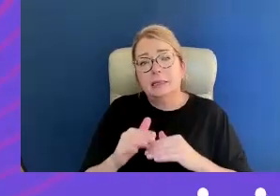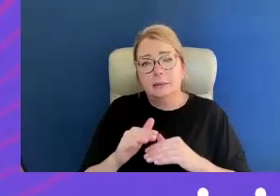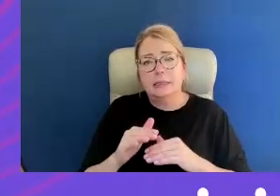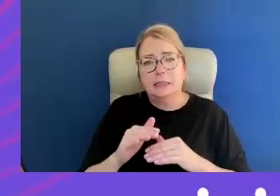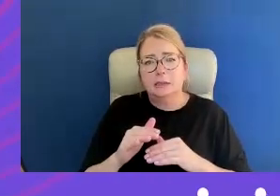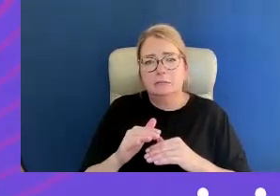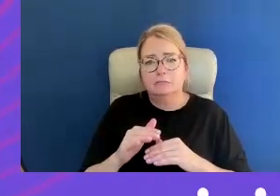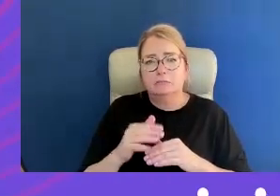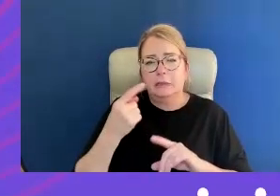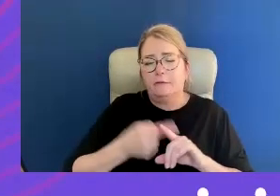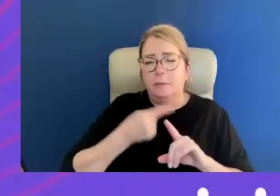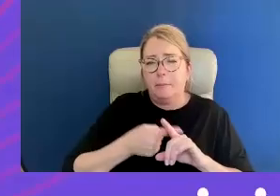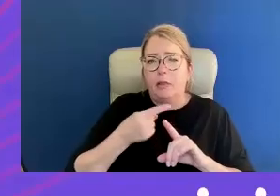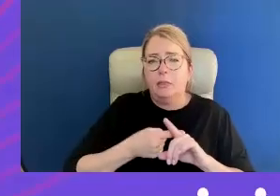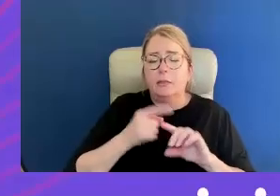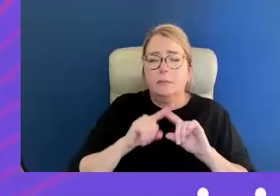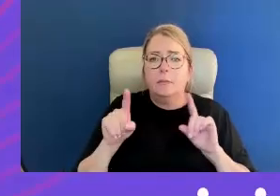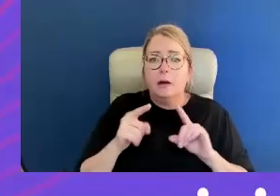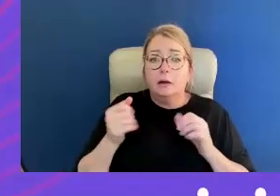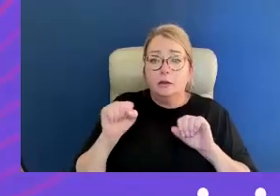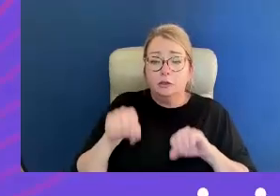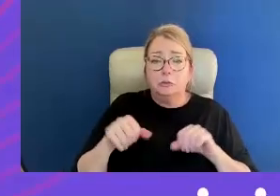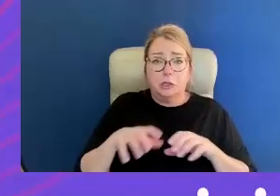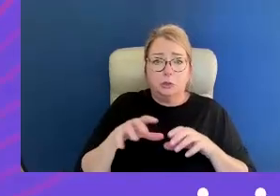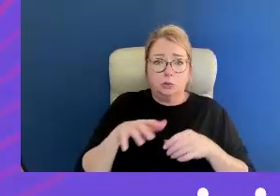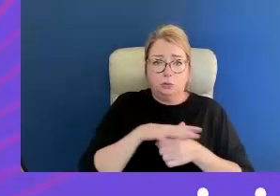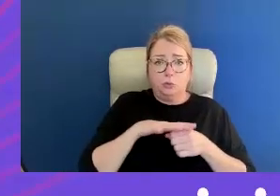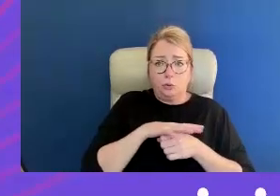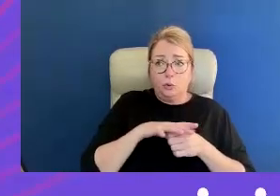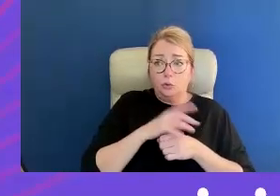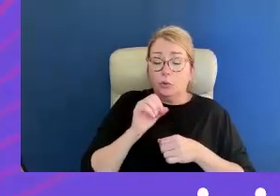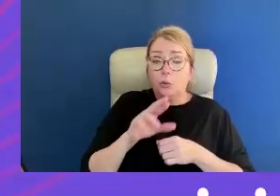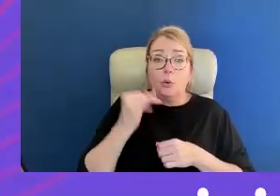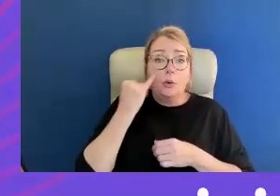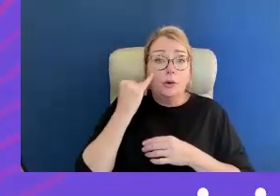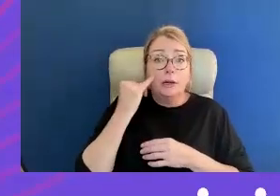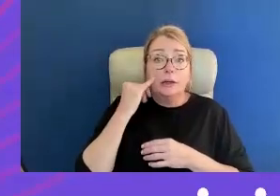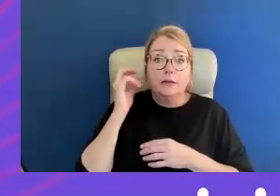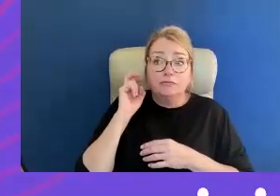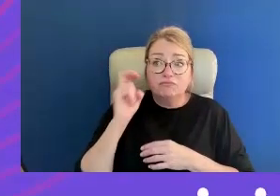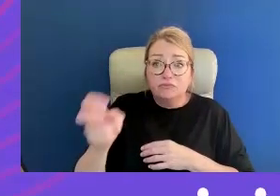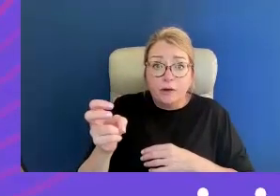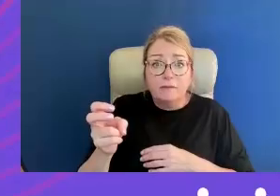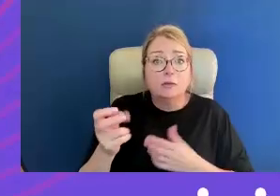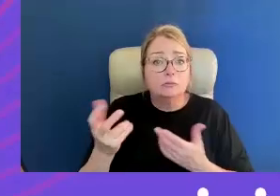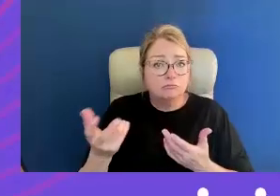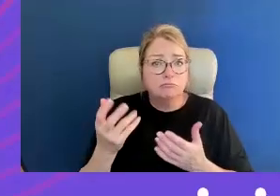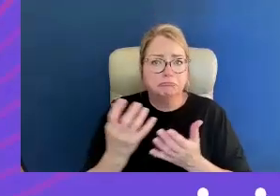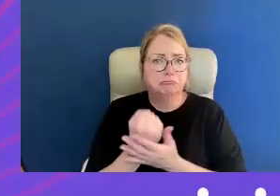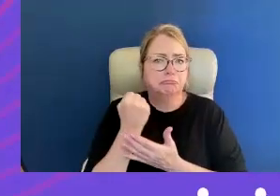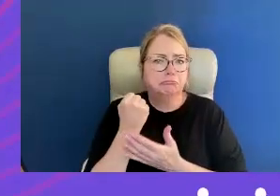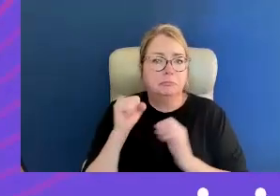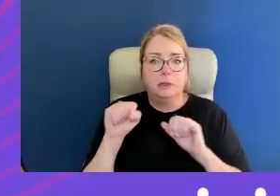month. You can do it here locally, or even if you're traveling, you can still access using these services. So it's a really great